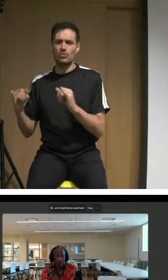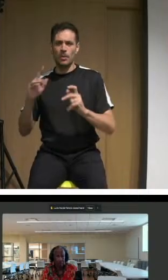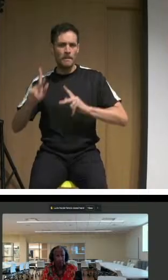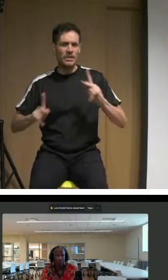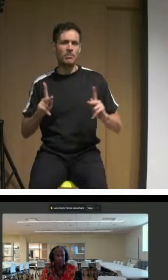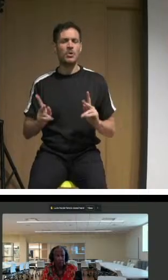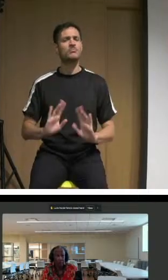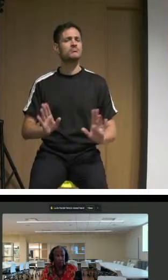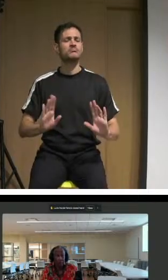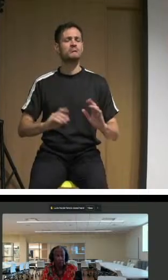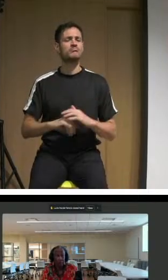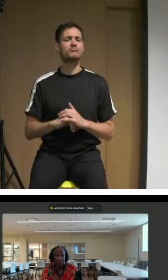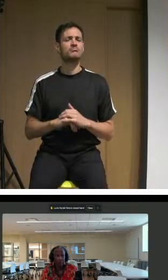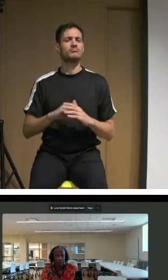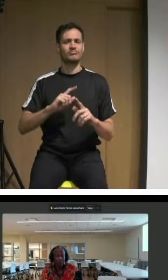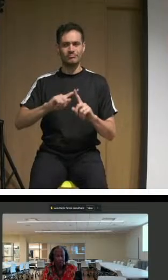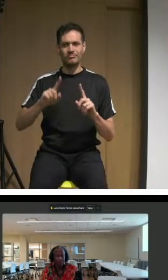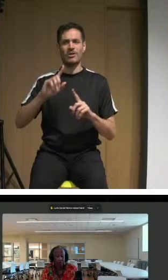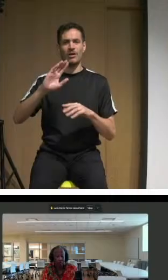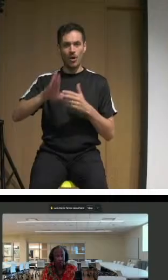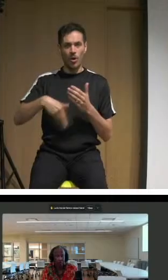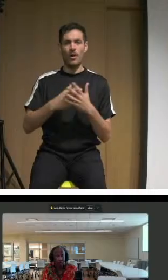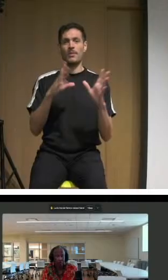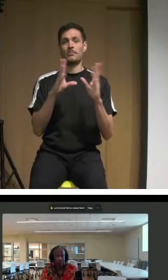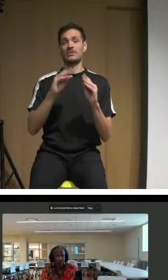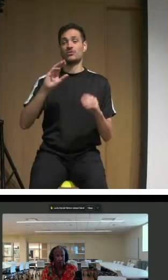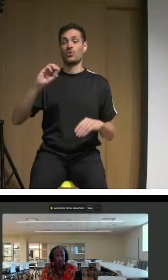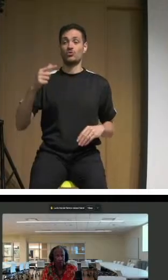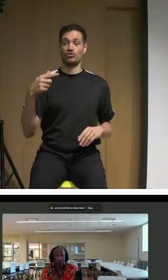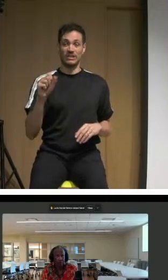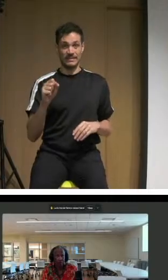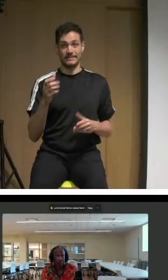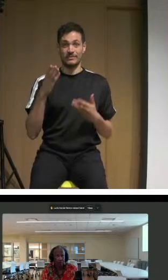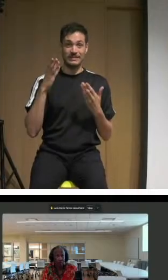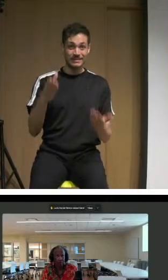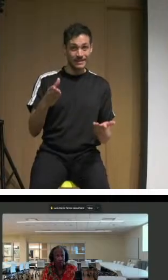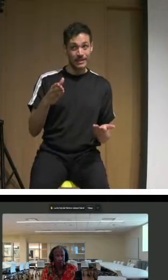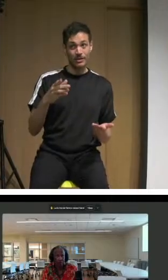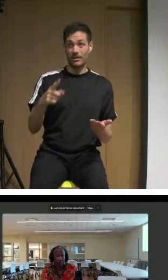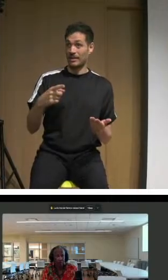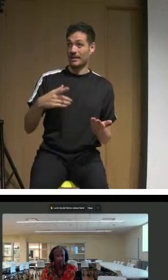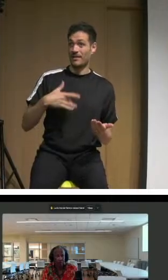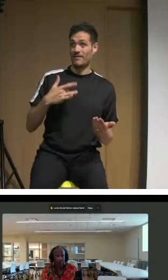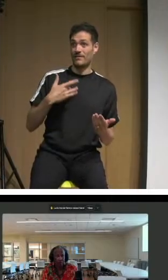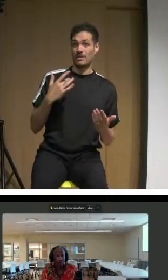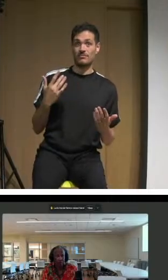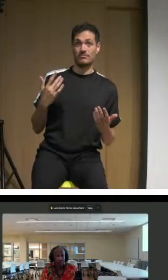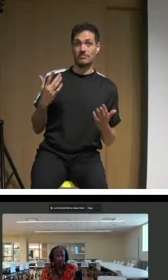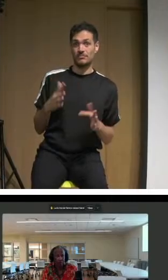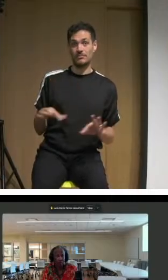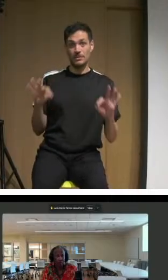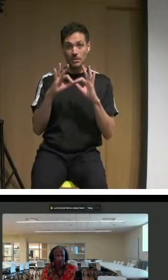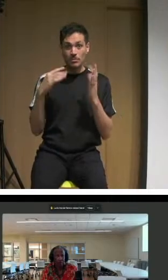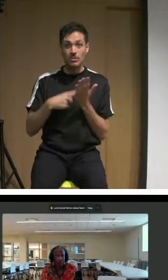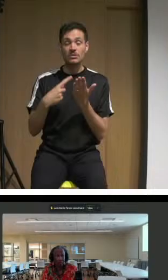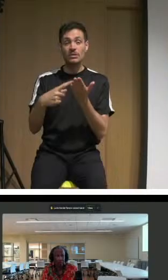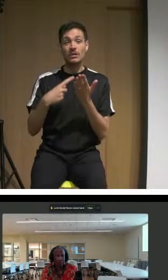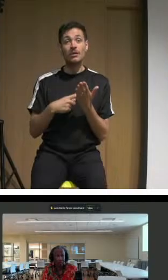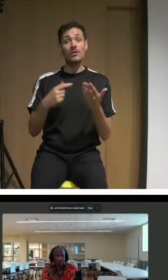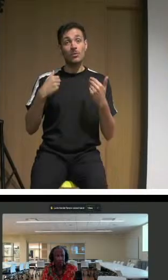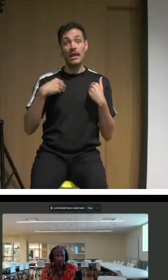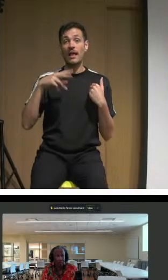all of those meetings, did OGS determine that it was significant enough to discuss the fact that we had a vice chair that had not been duly authorized